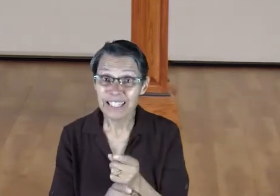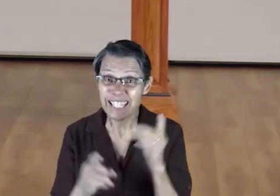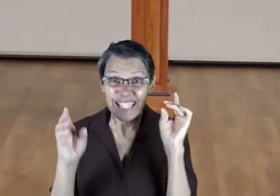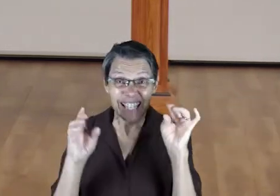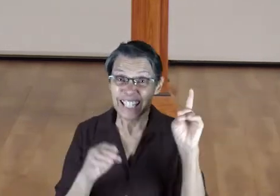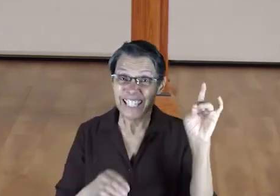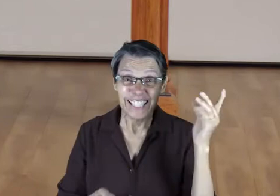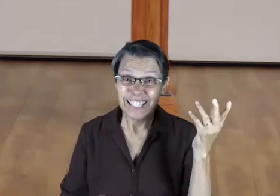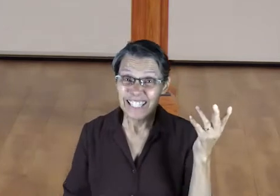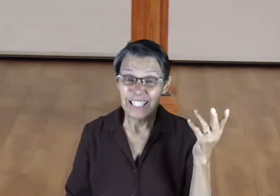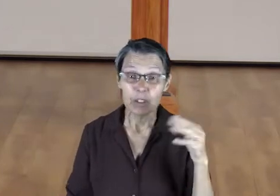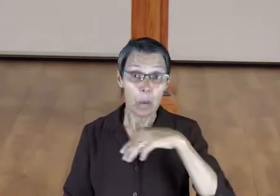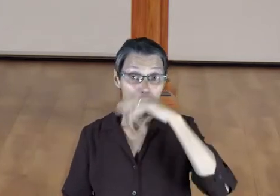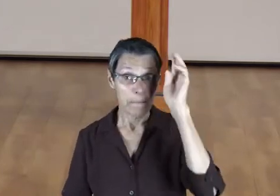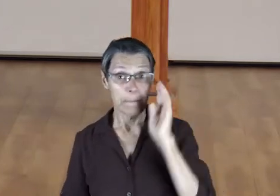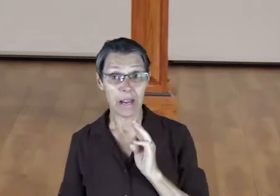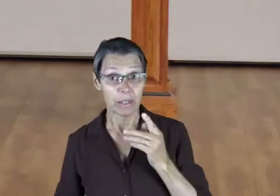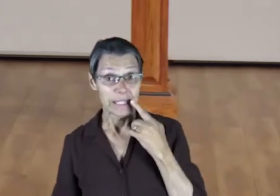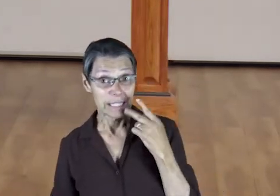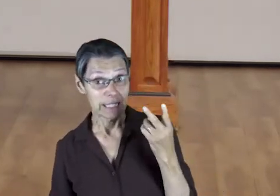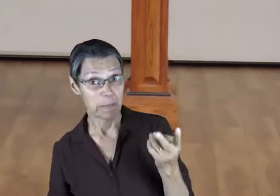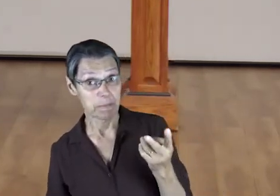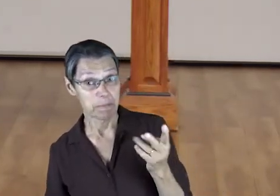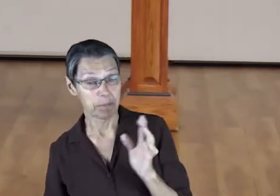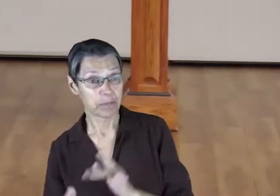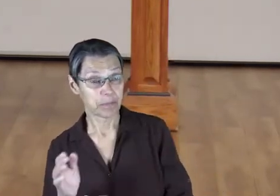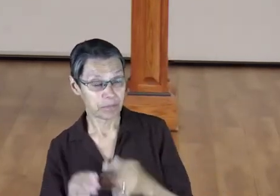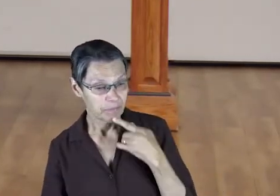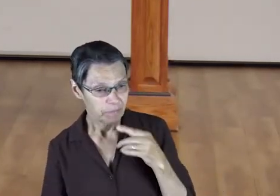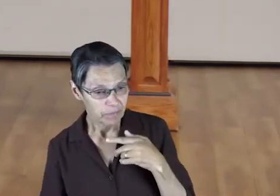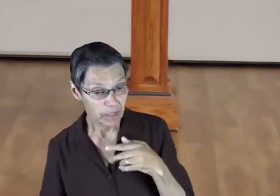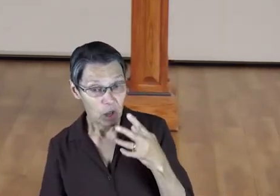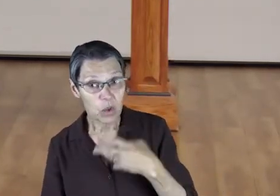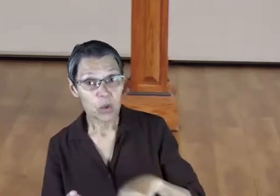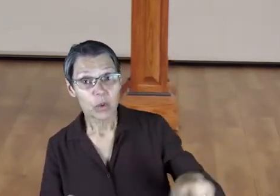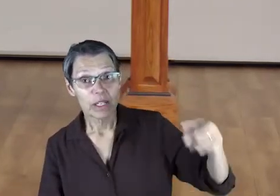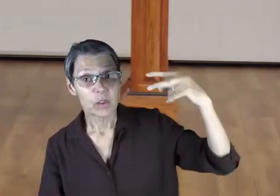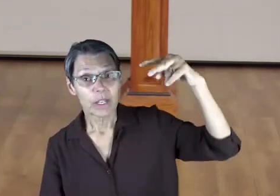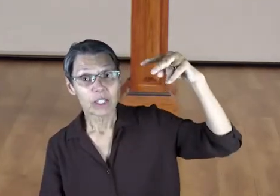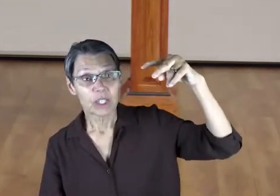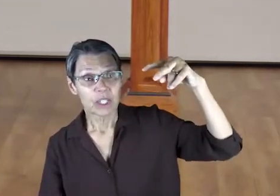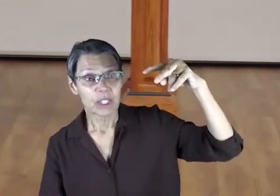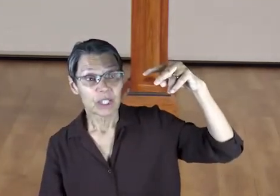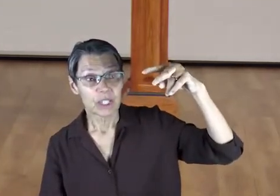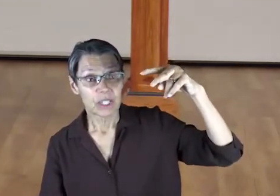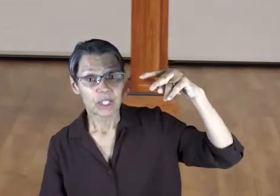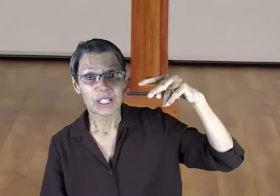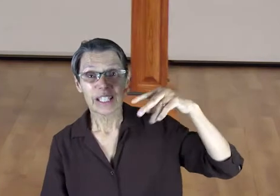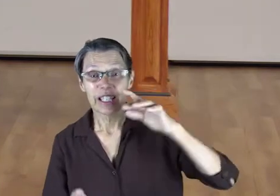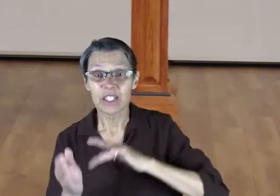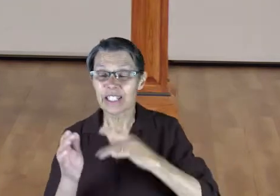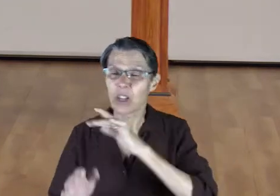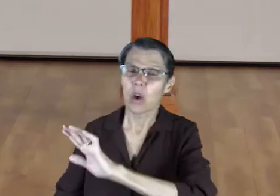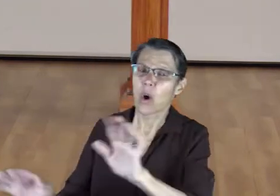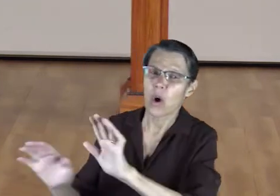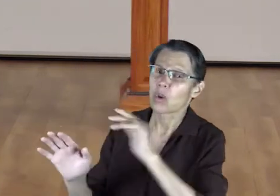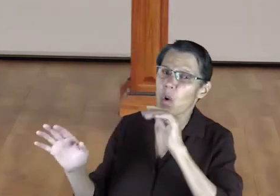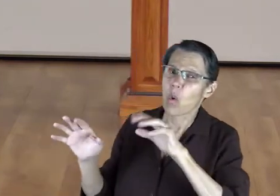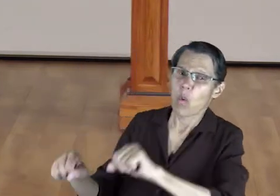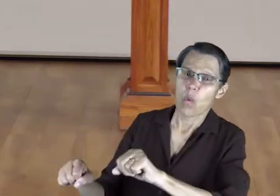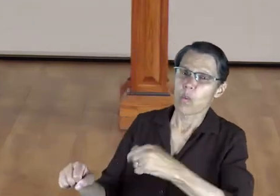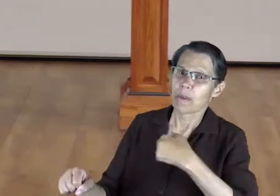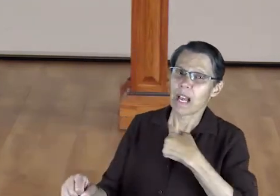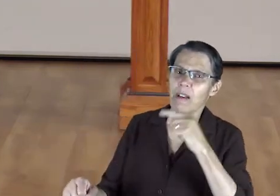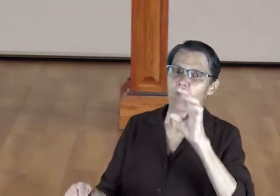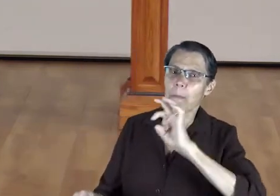Right? So Mary sees him, and Jesus says, the resurrection, right on the day of resurrection, and Jesus says, do not